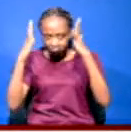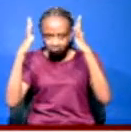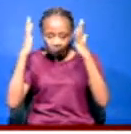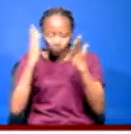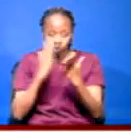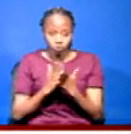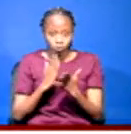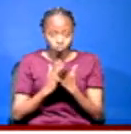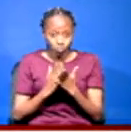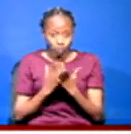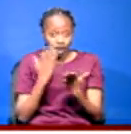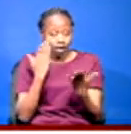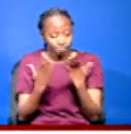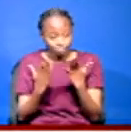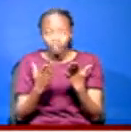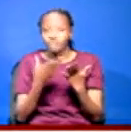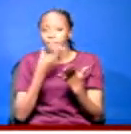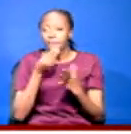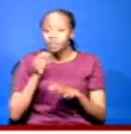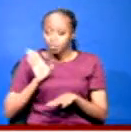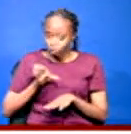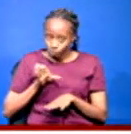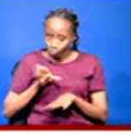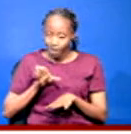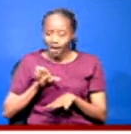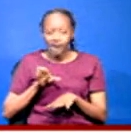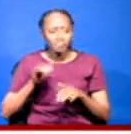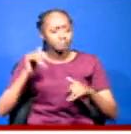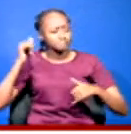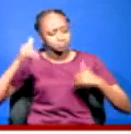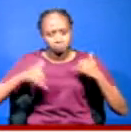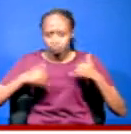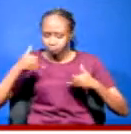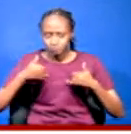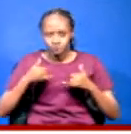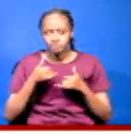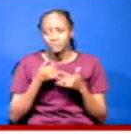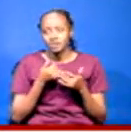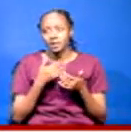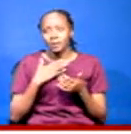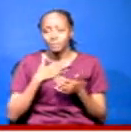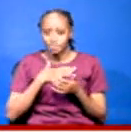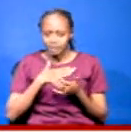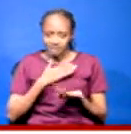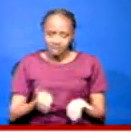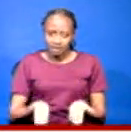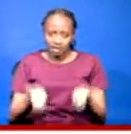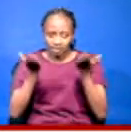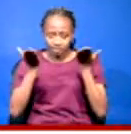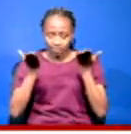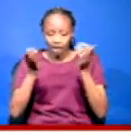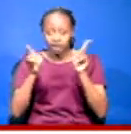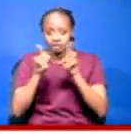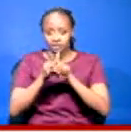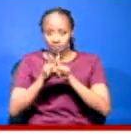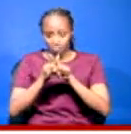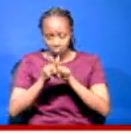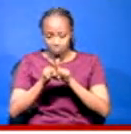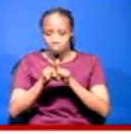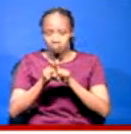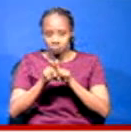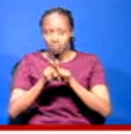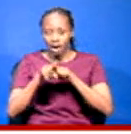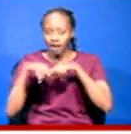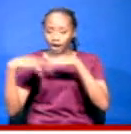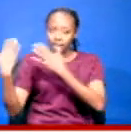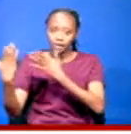And therefore, ladies and gentlemen, it gives me great pleasure to ask you to remain upstanding so that I can